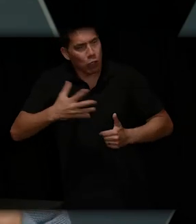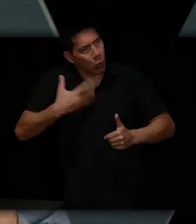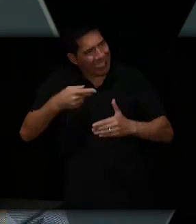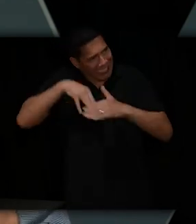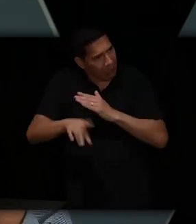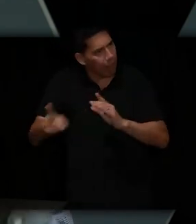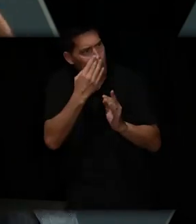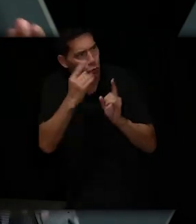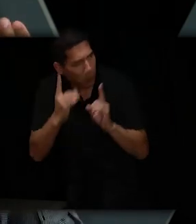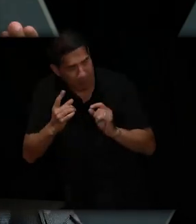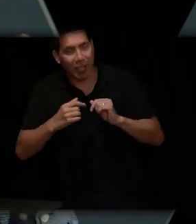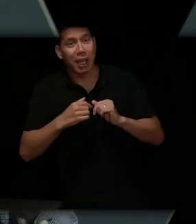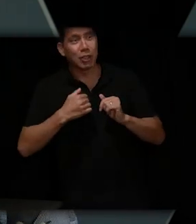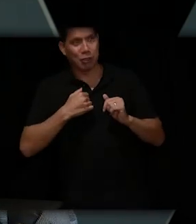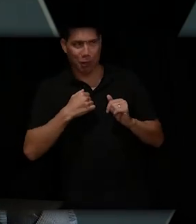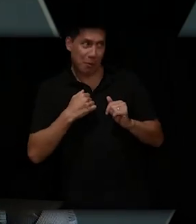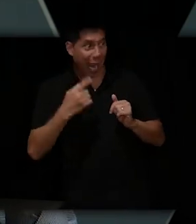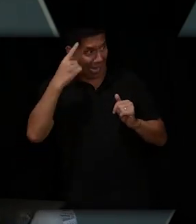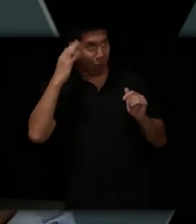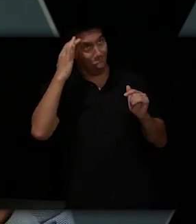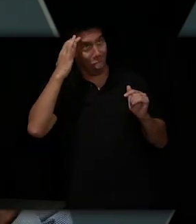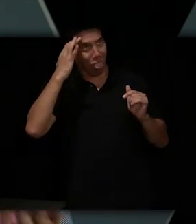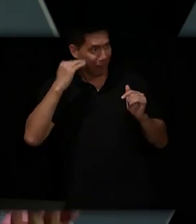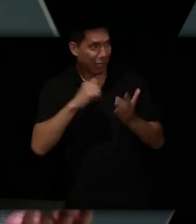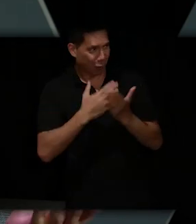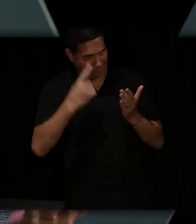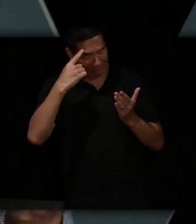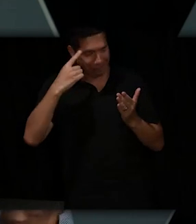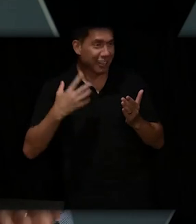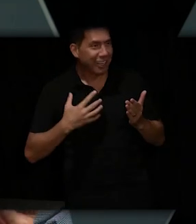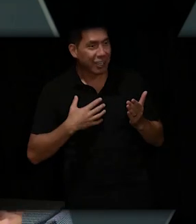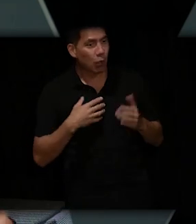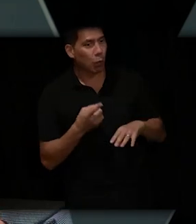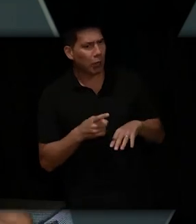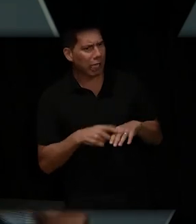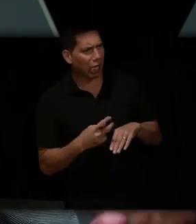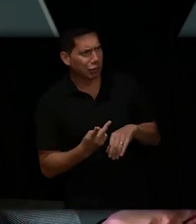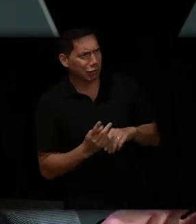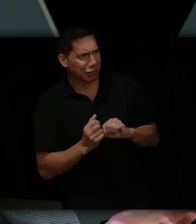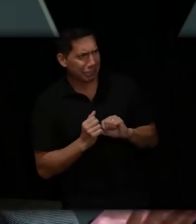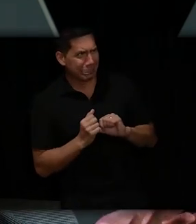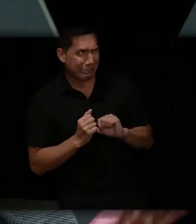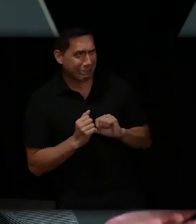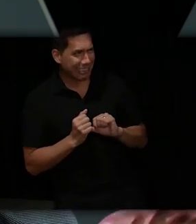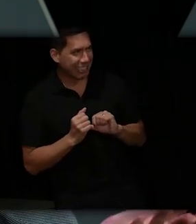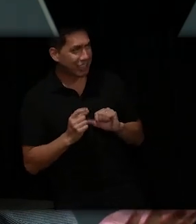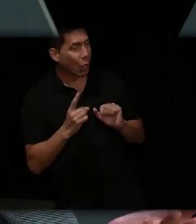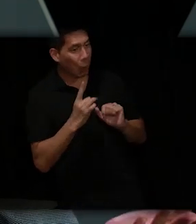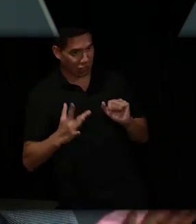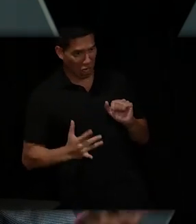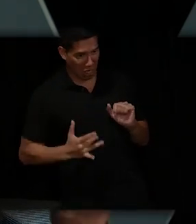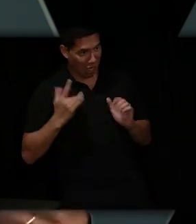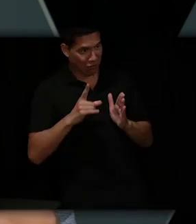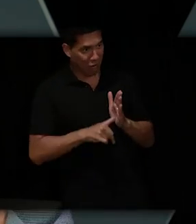my rationale in my head was, we were engaged. This is a once-in-a-lifetime photo for